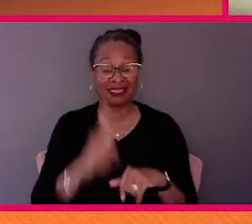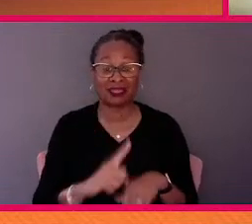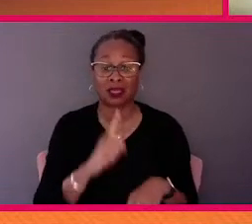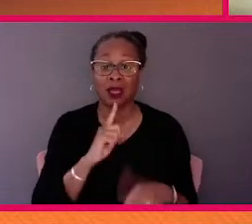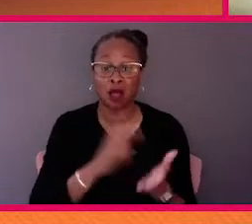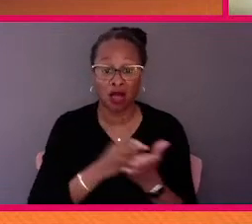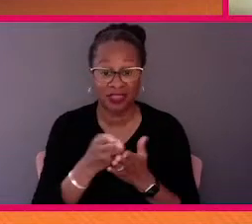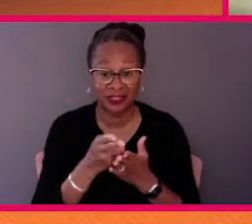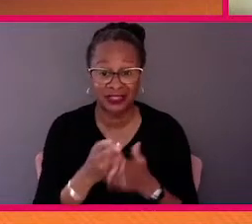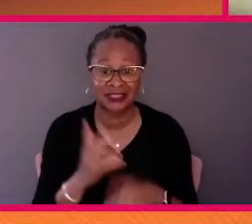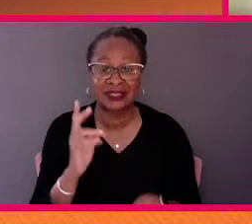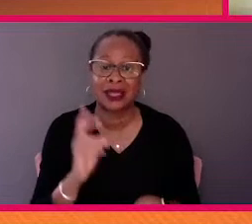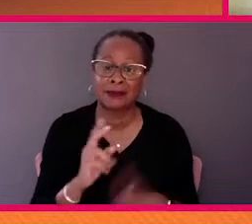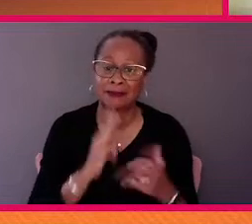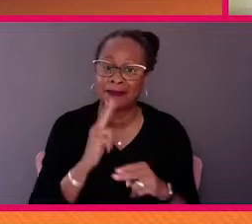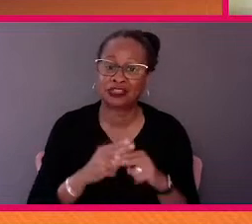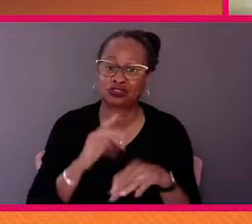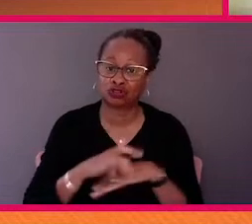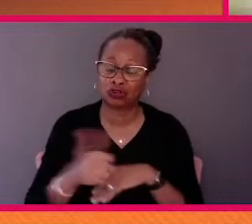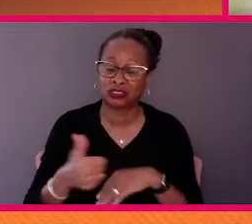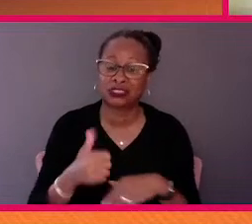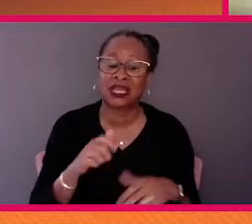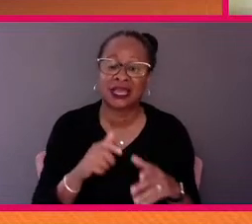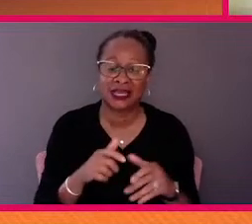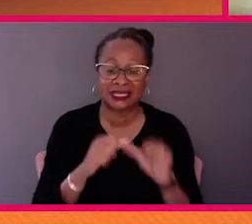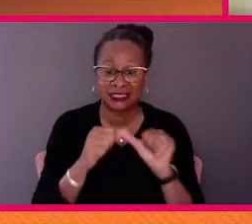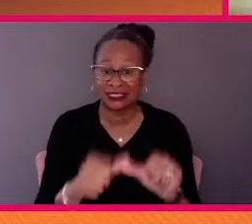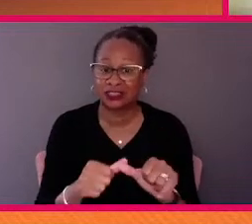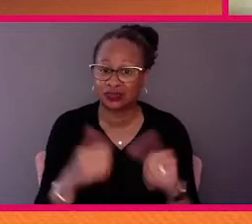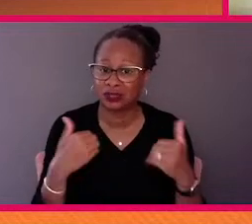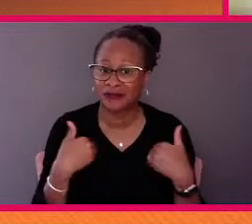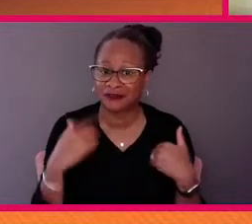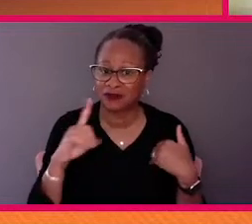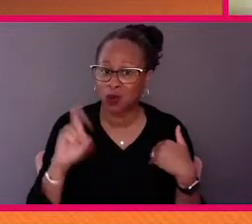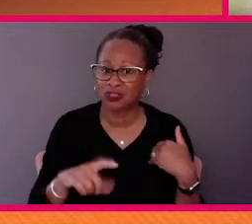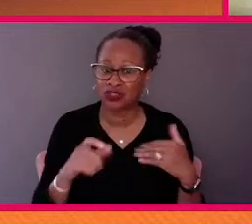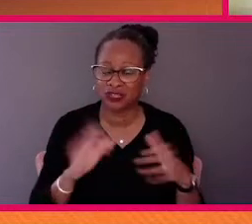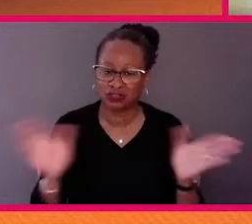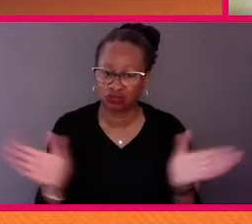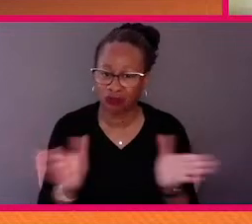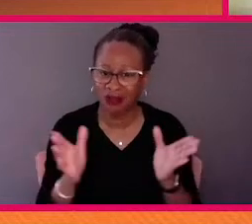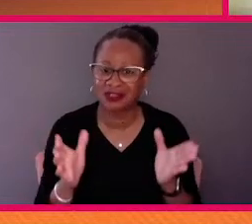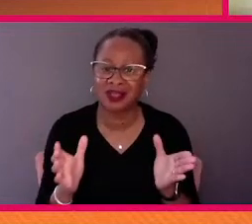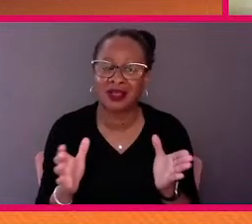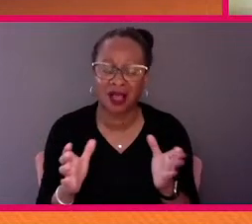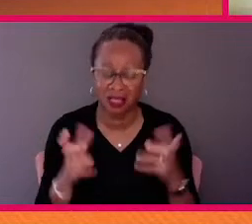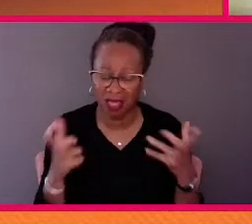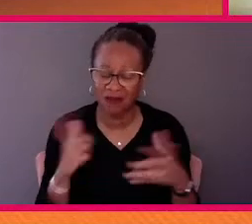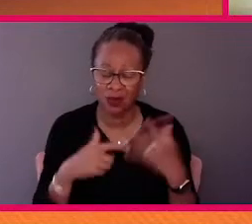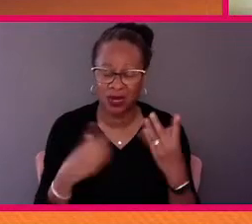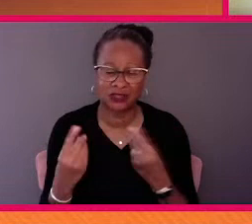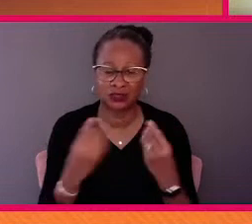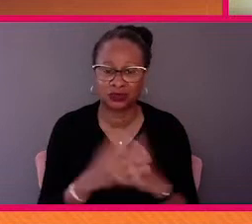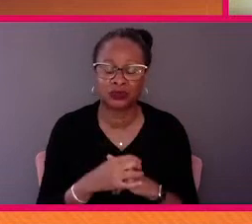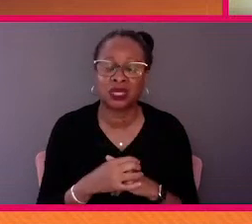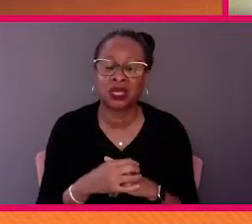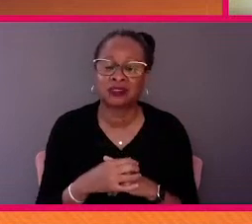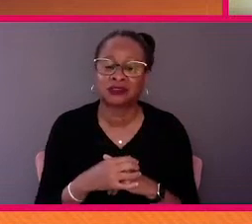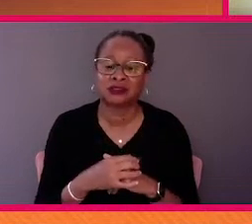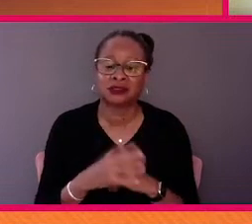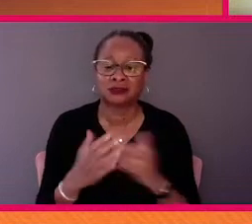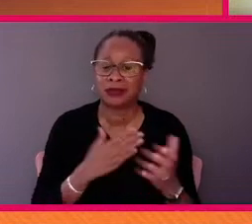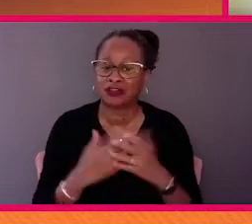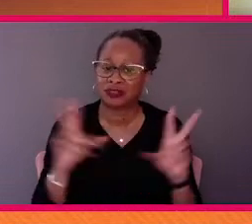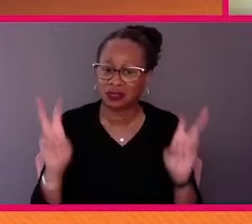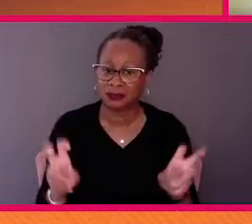up earlier, and it continues to be a question that drives a lot of everything I do, no matter what the subject matter is.